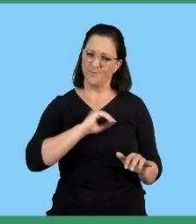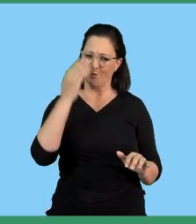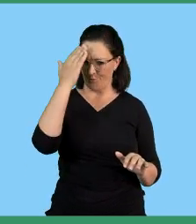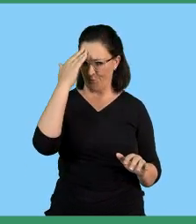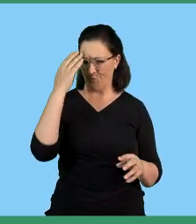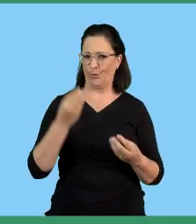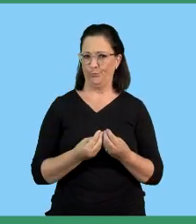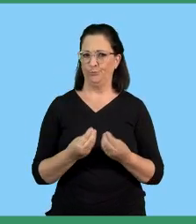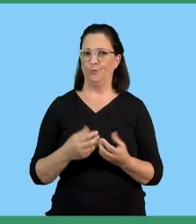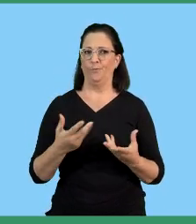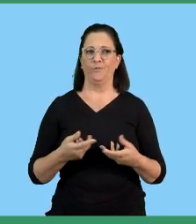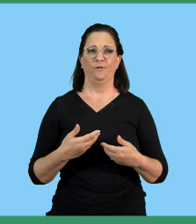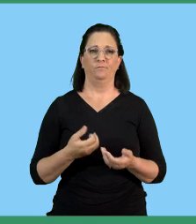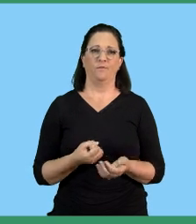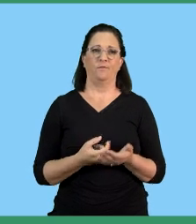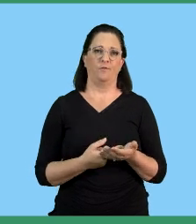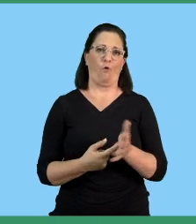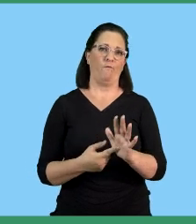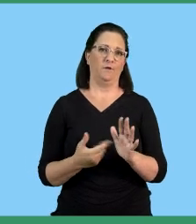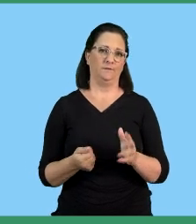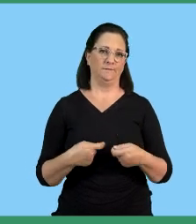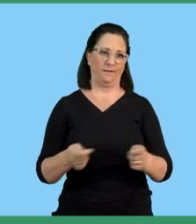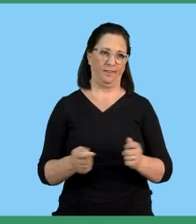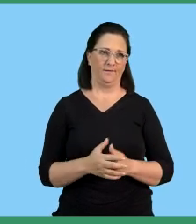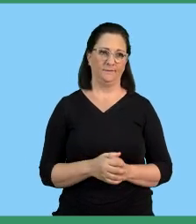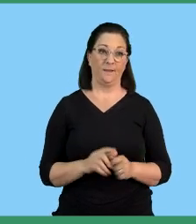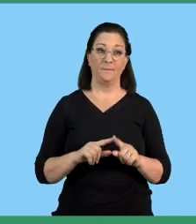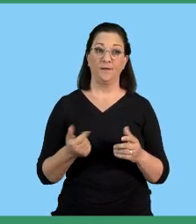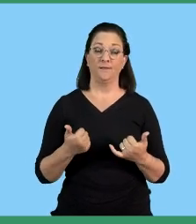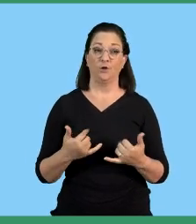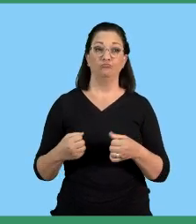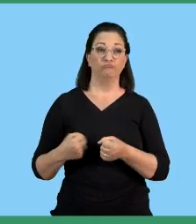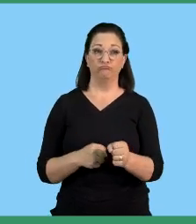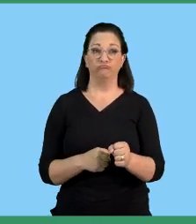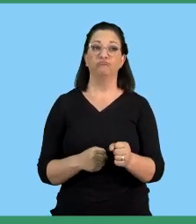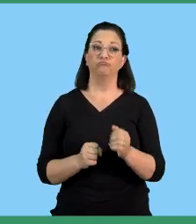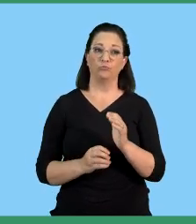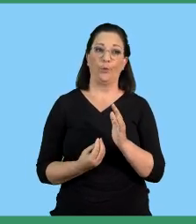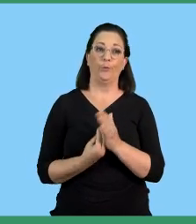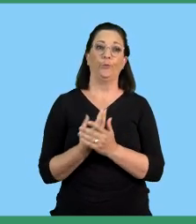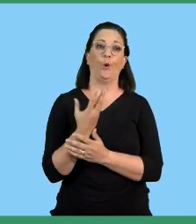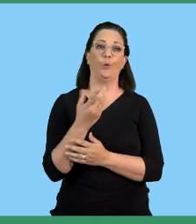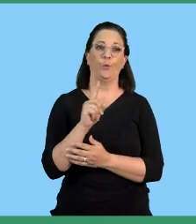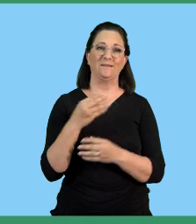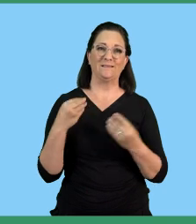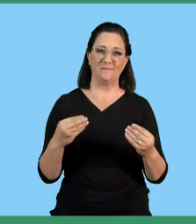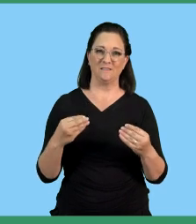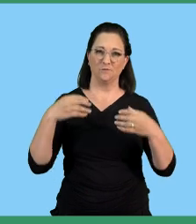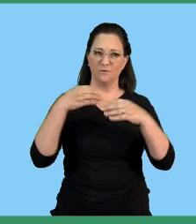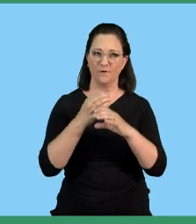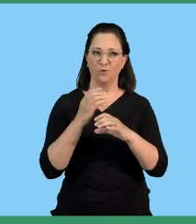customer, so we can offer sales or things like that. So it is a growth strategy where business focuses on